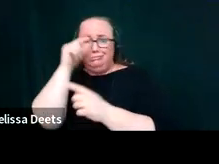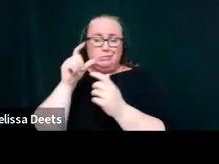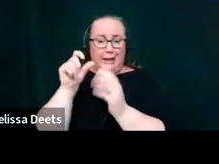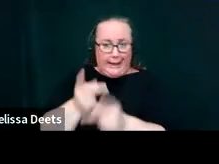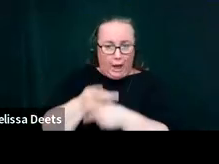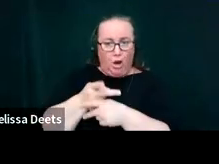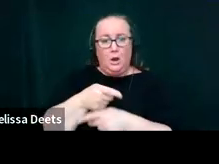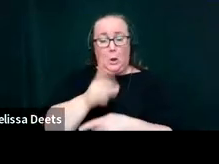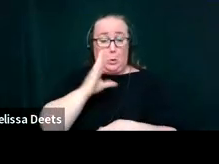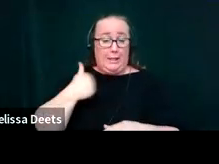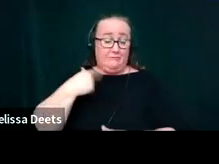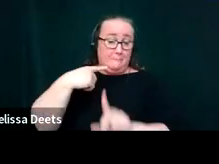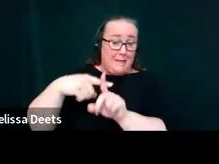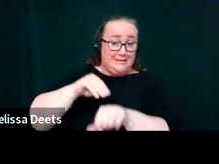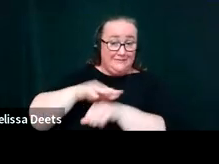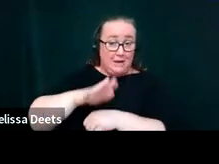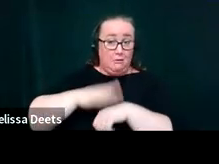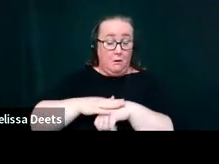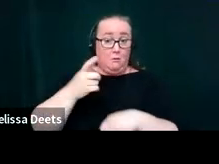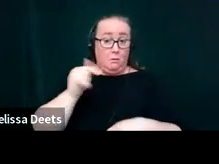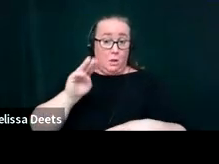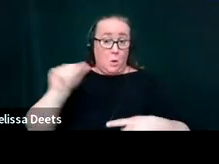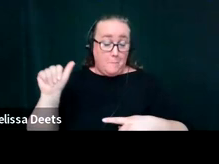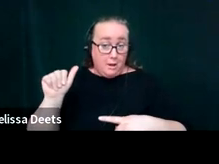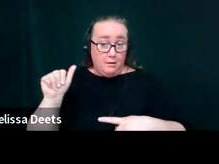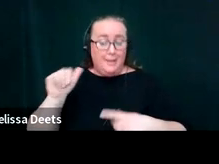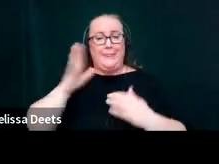effect on glaucoma progression as compared to placebo.